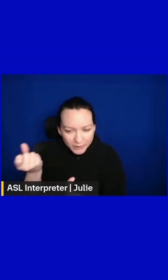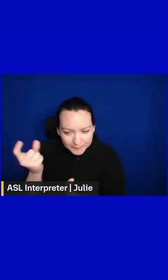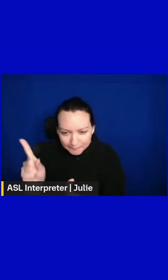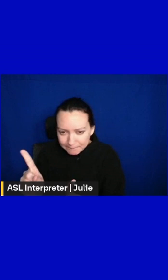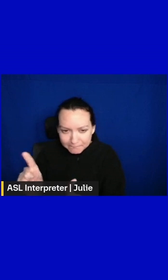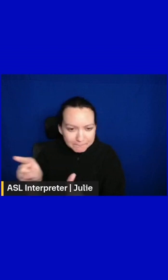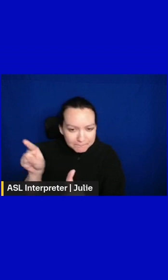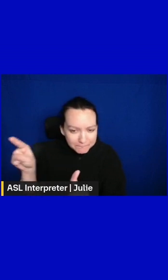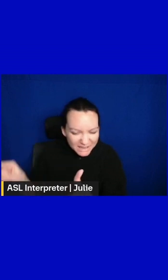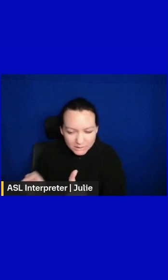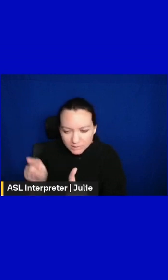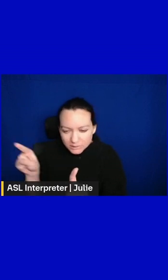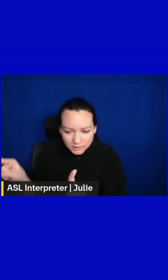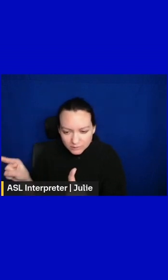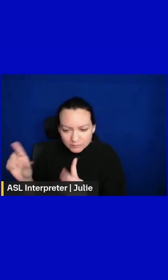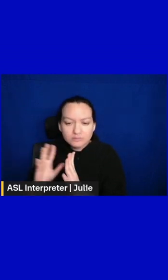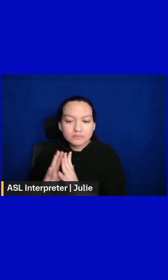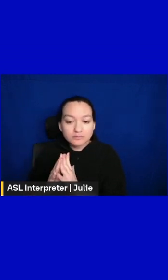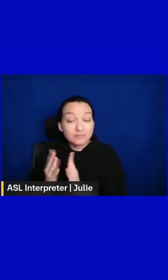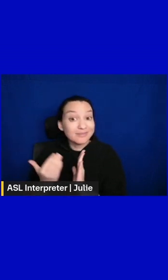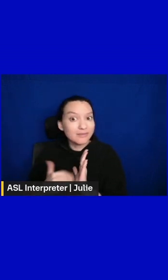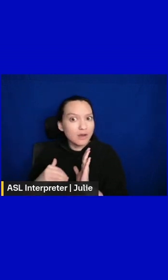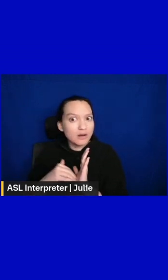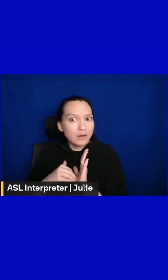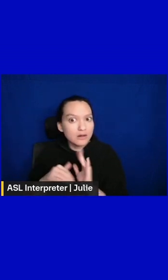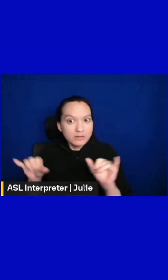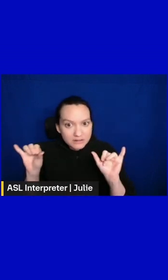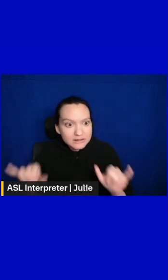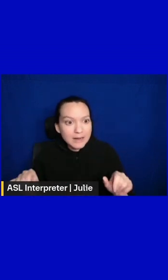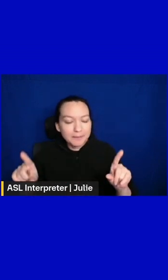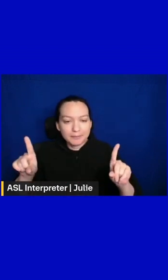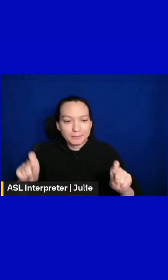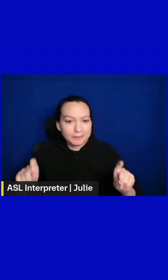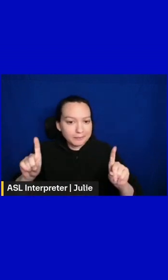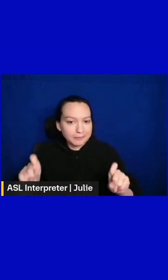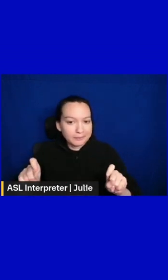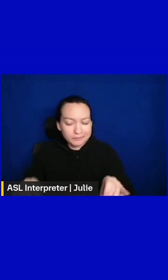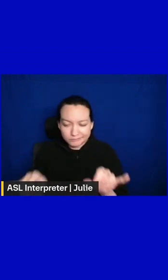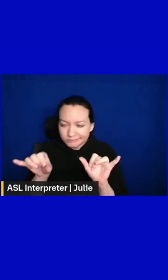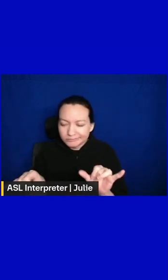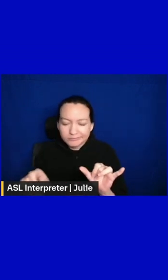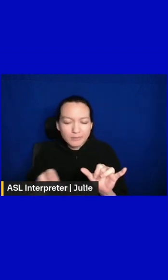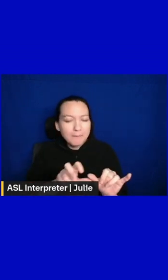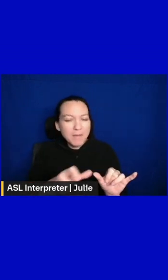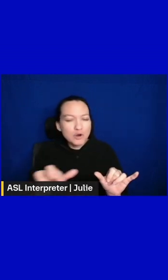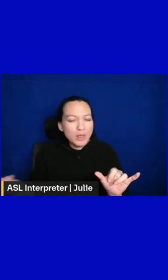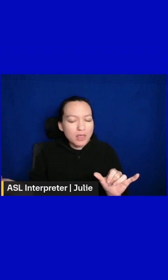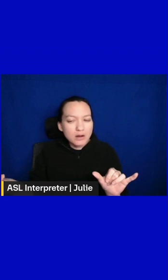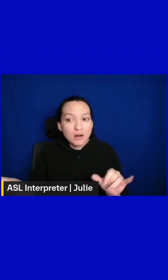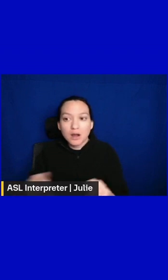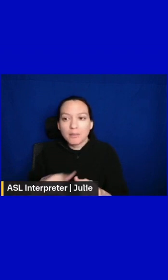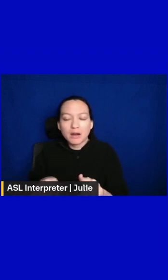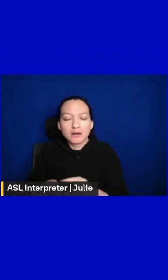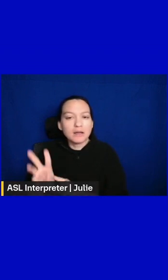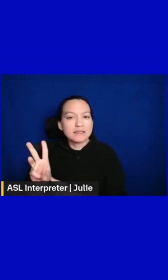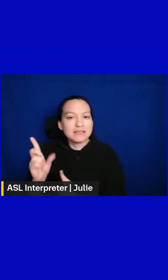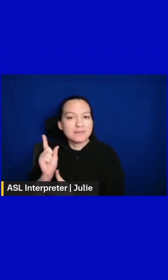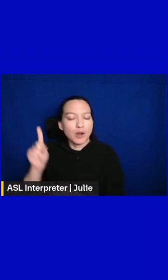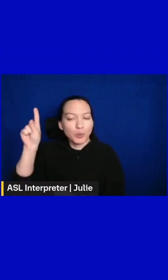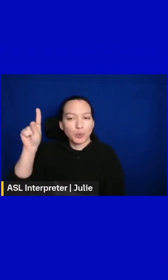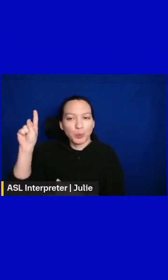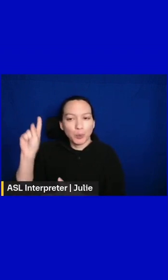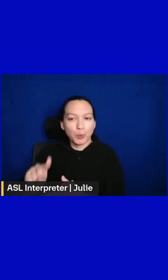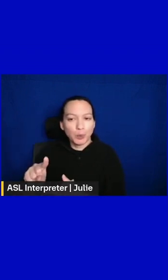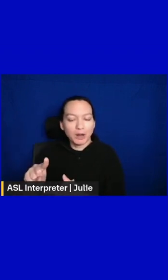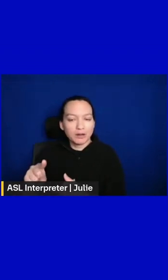spinning. Again, same test, same modules, but I'm at 6 minutes. I've cut my time in